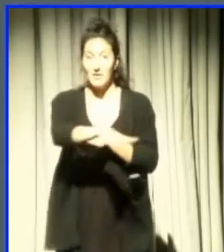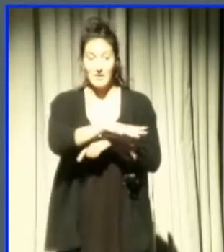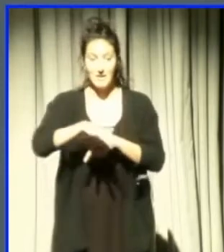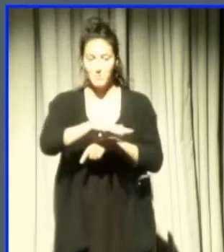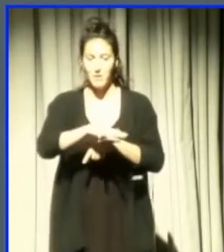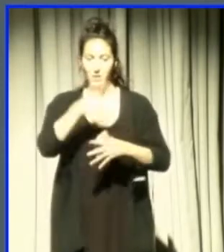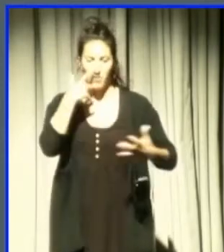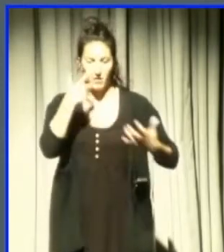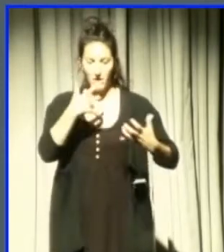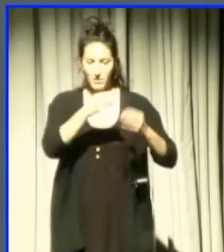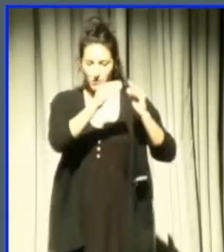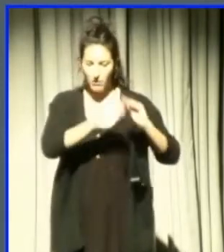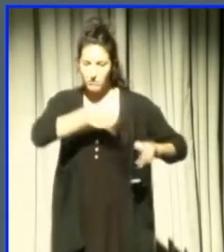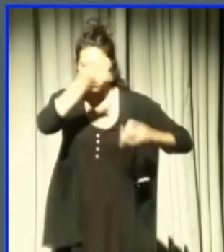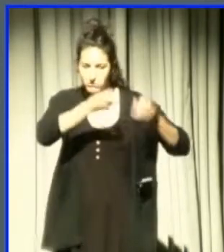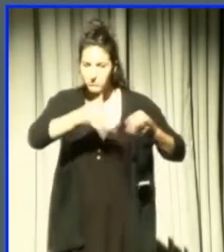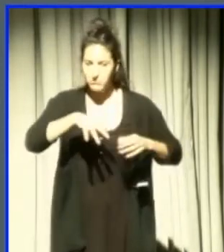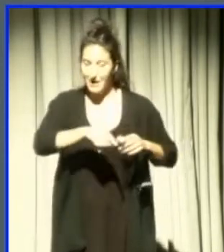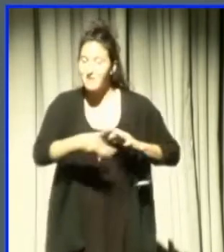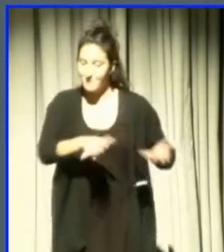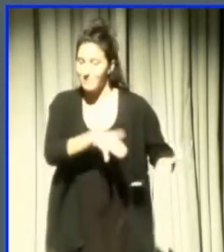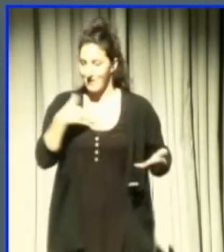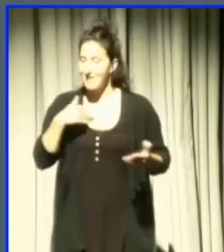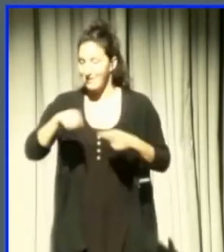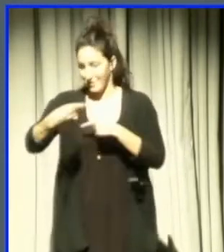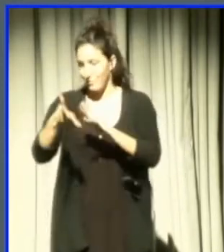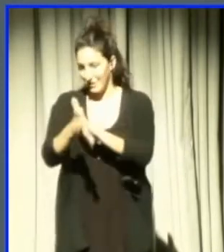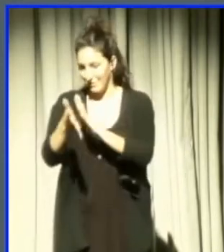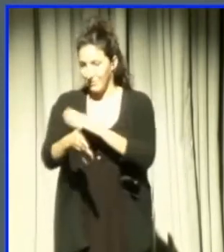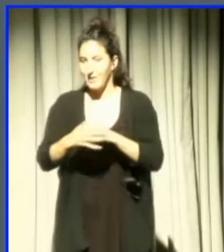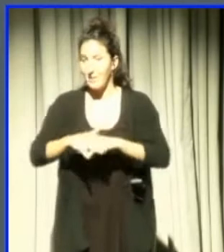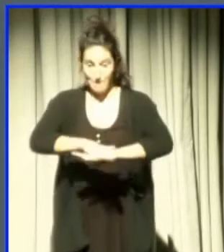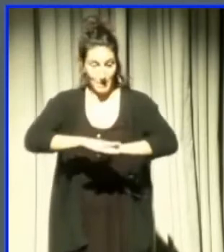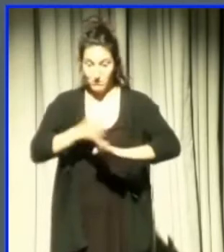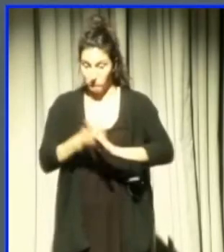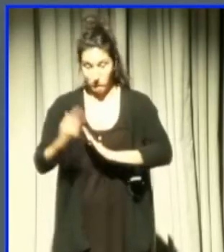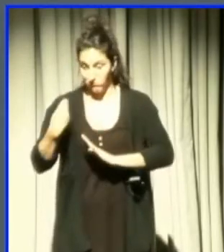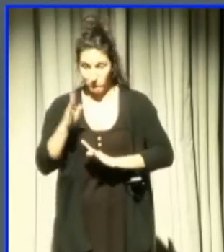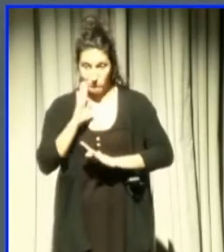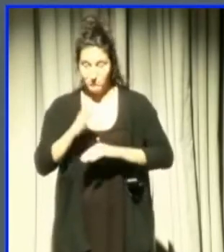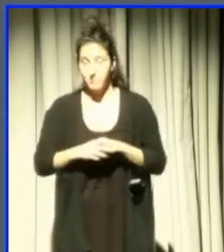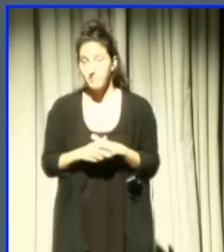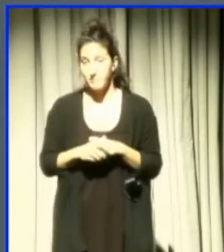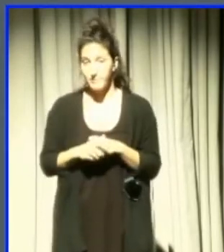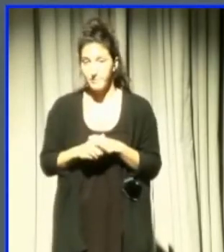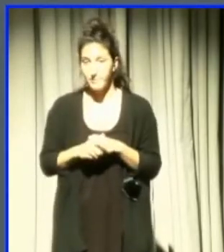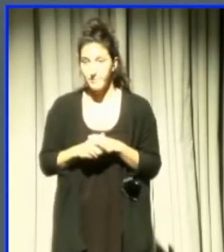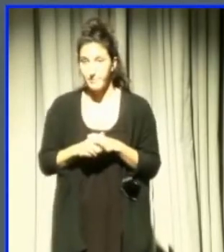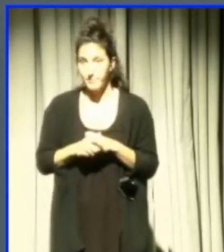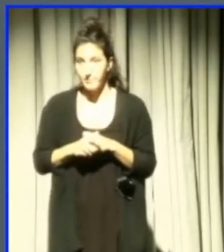to basically explain. So, and if you will bear with me, we will discover that there are